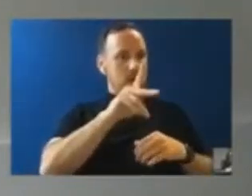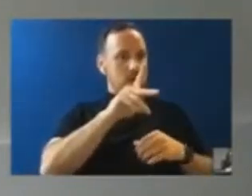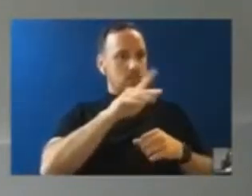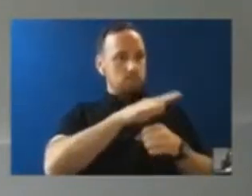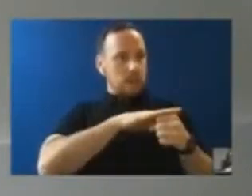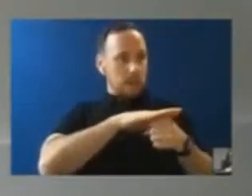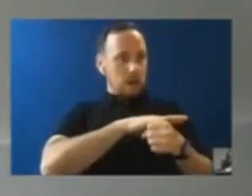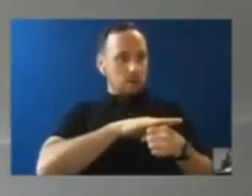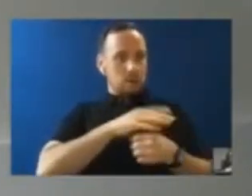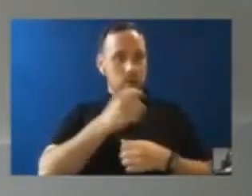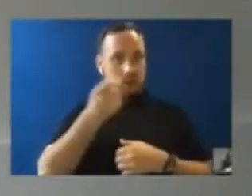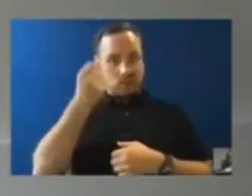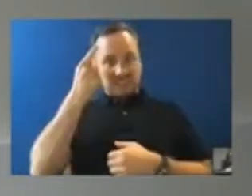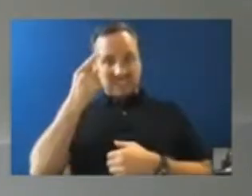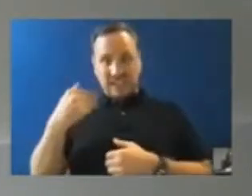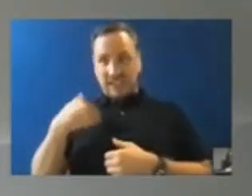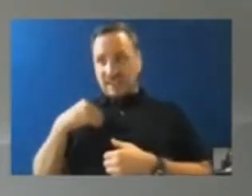short for